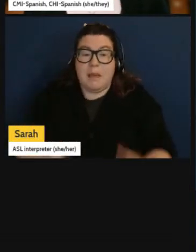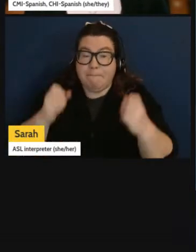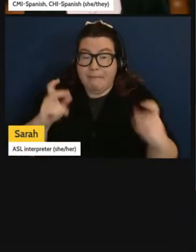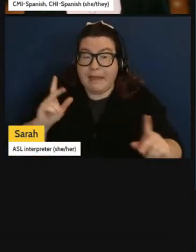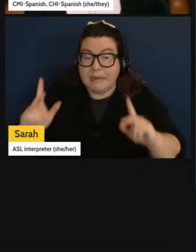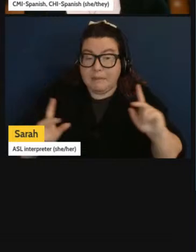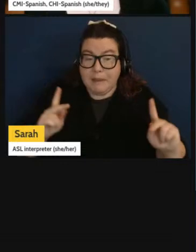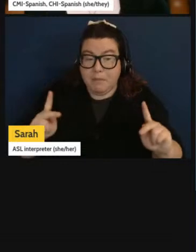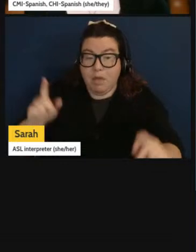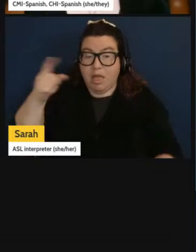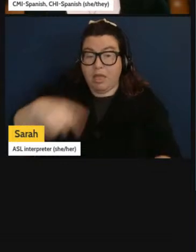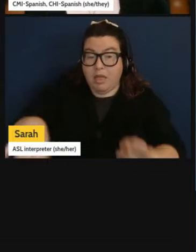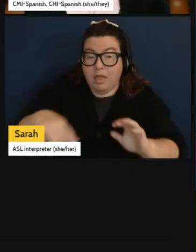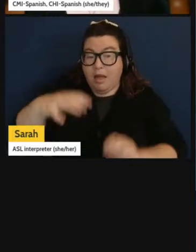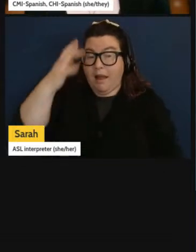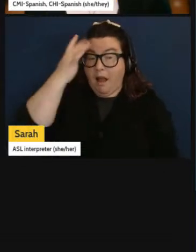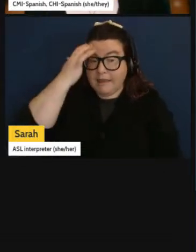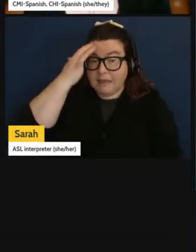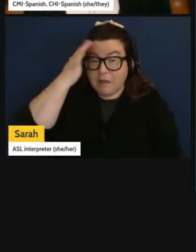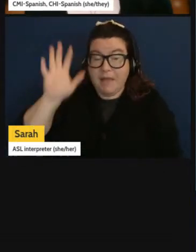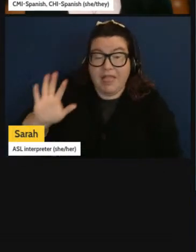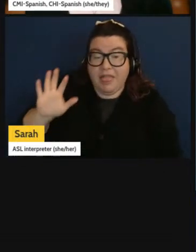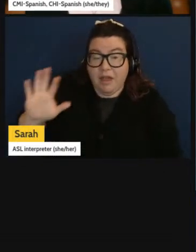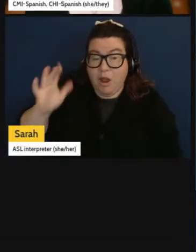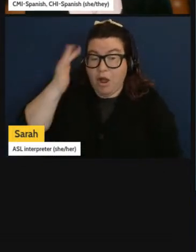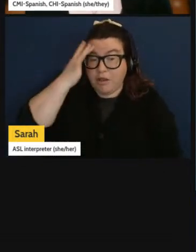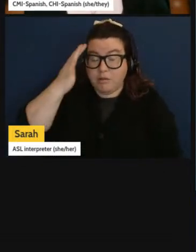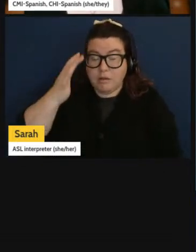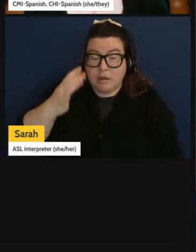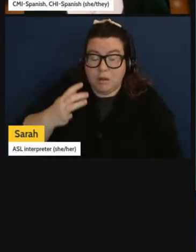are autistic, their autism is central to their